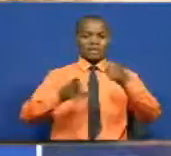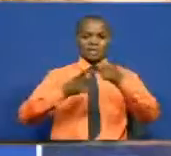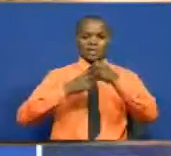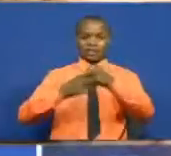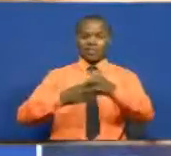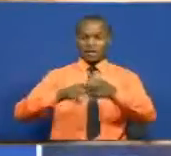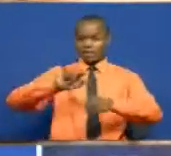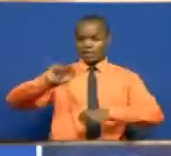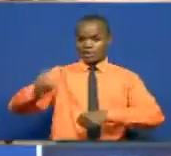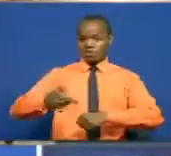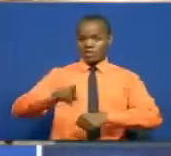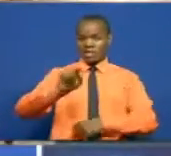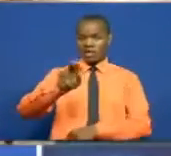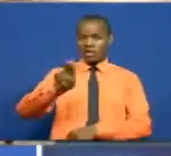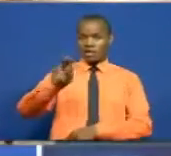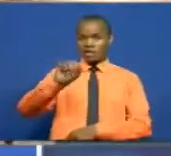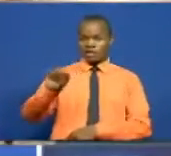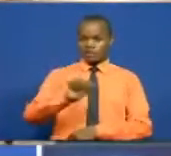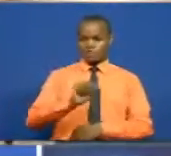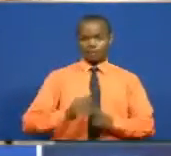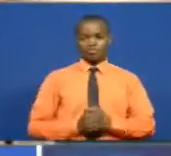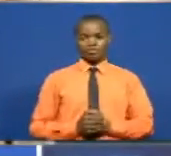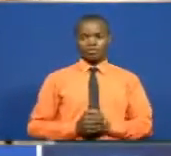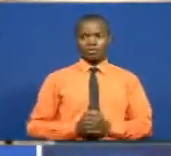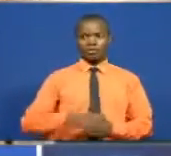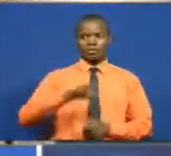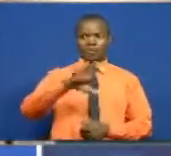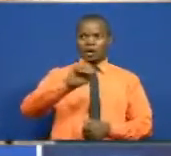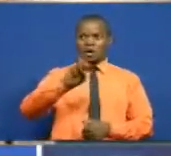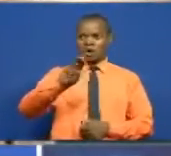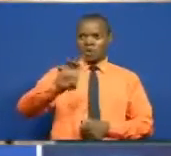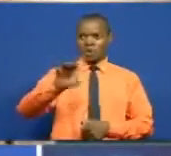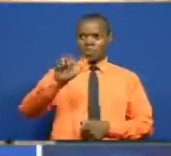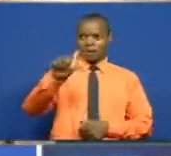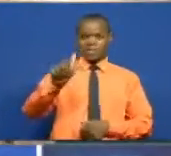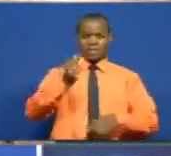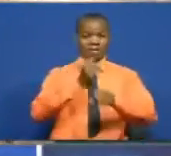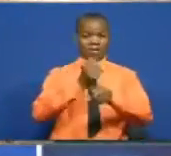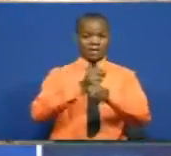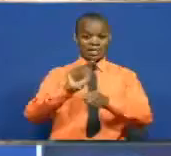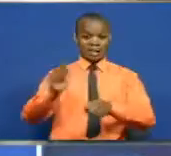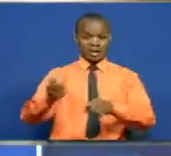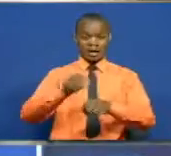tons. The Comesa safeguards allows Kenya to maintain a 350,000